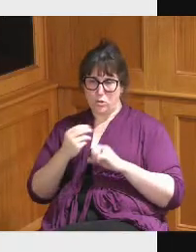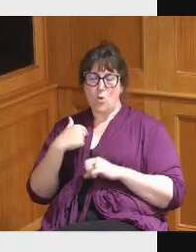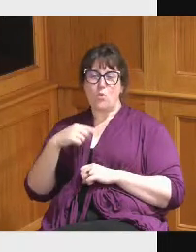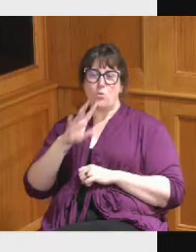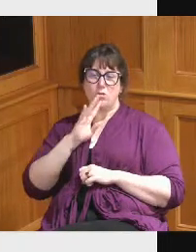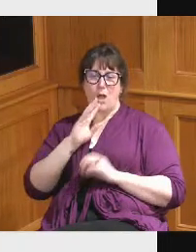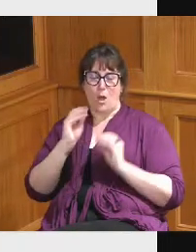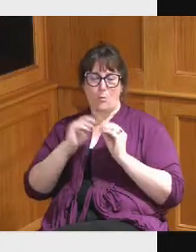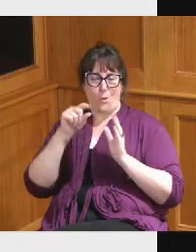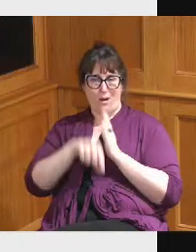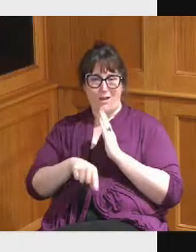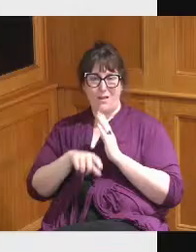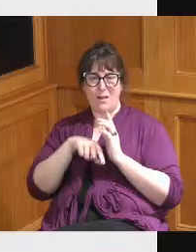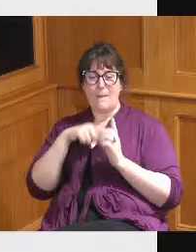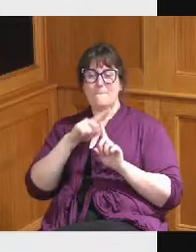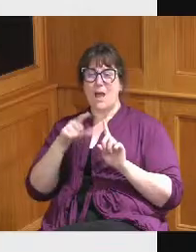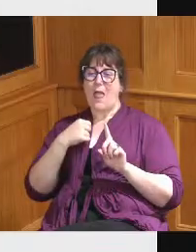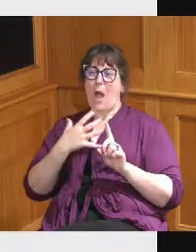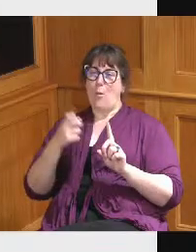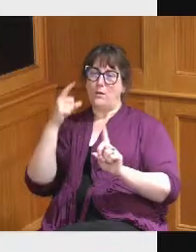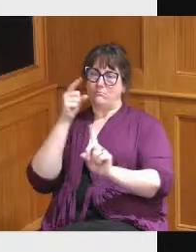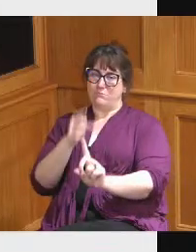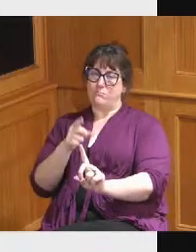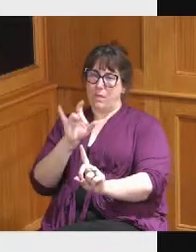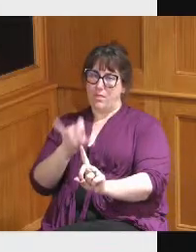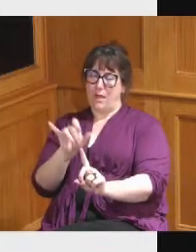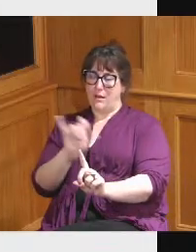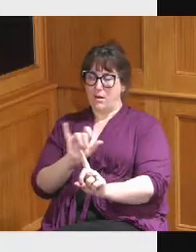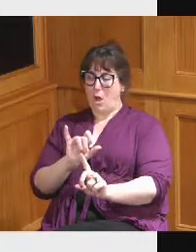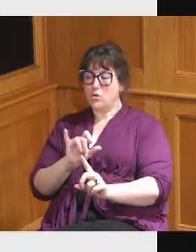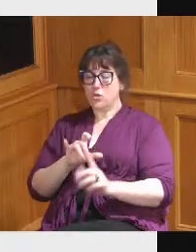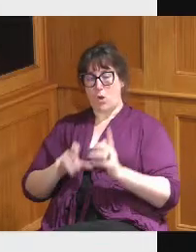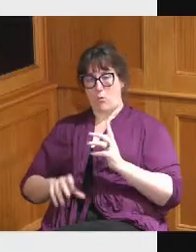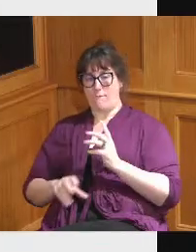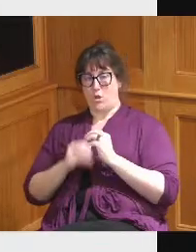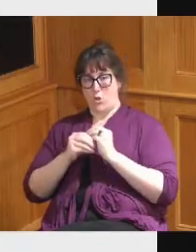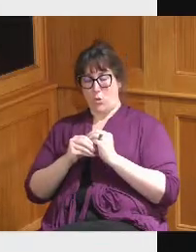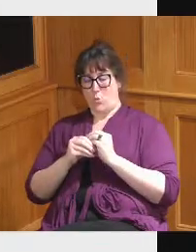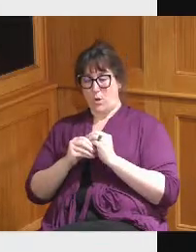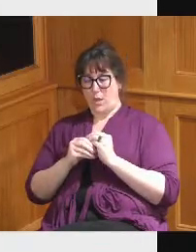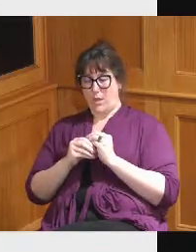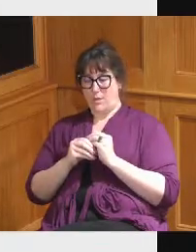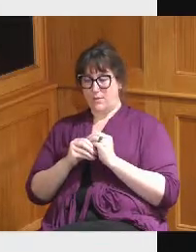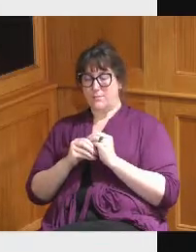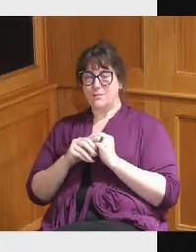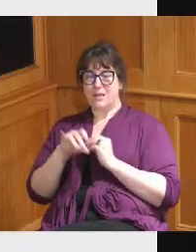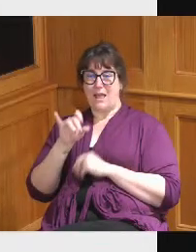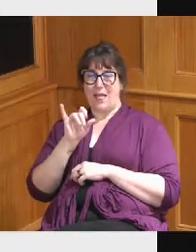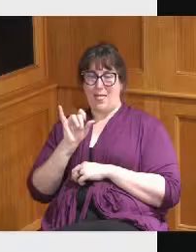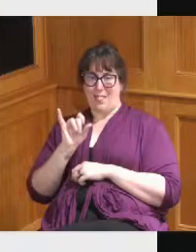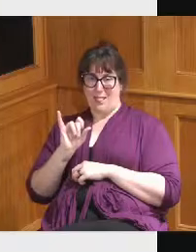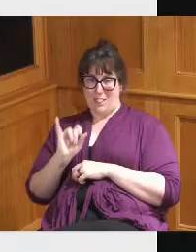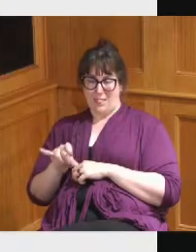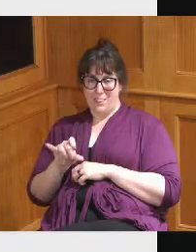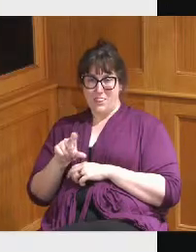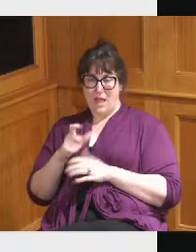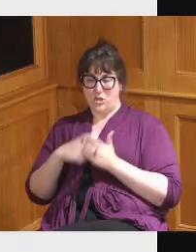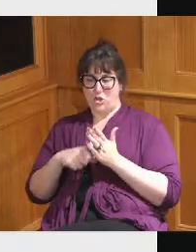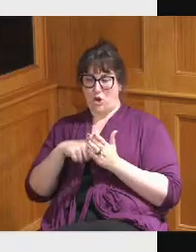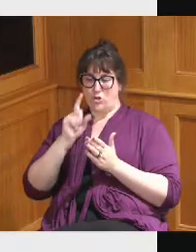about that, but I wanted to point that out. And then I've also included here the strength charges for our surcharge customers.